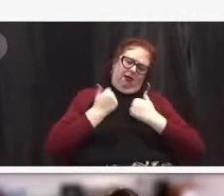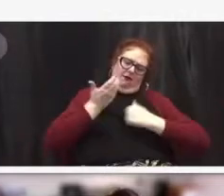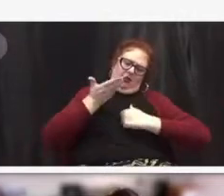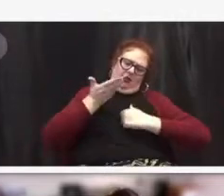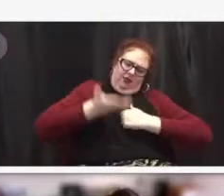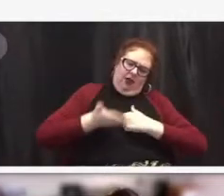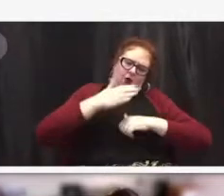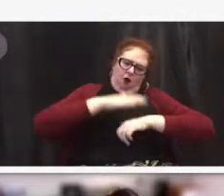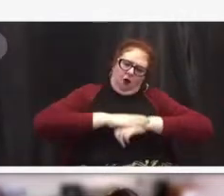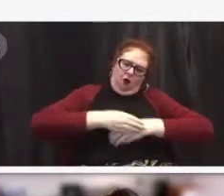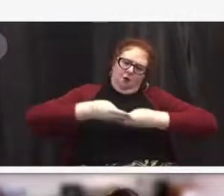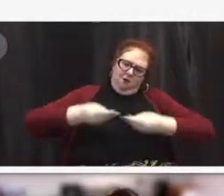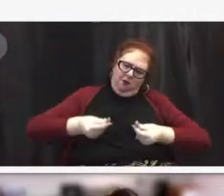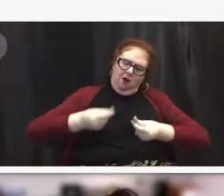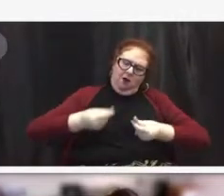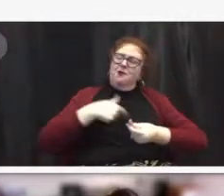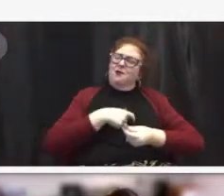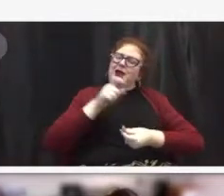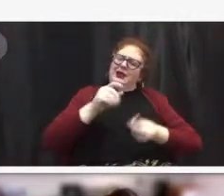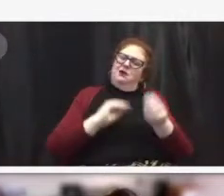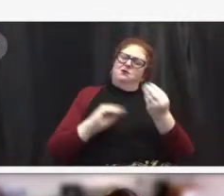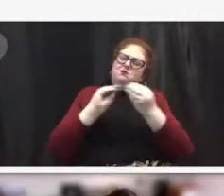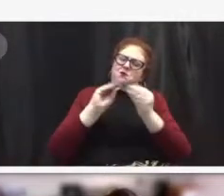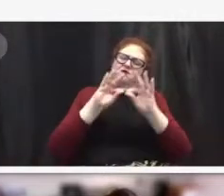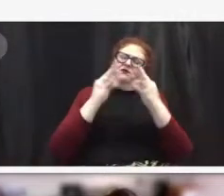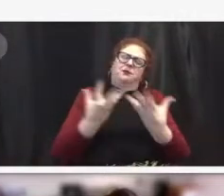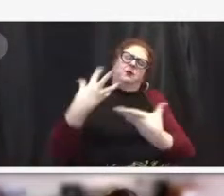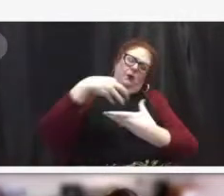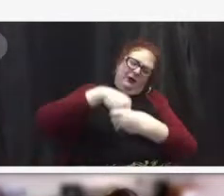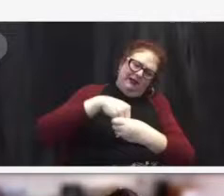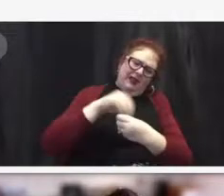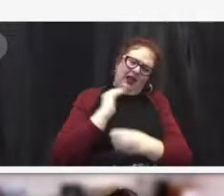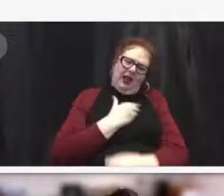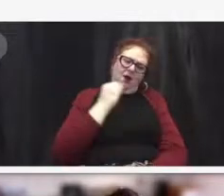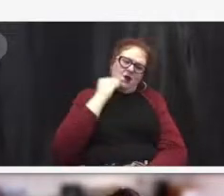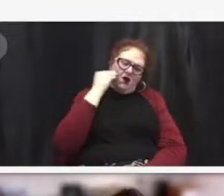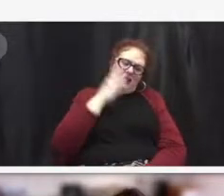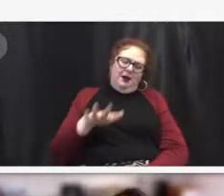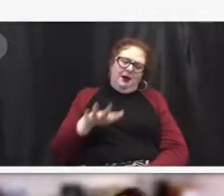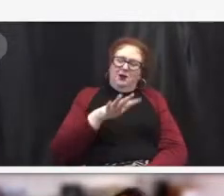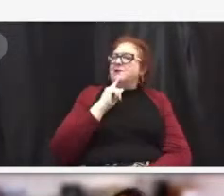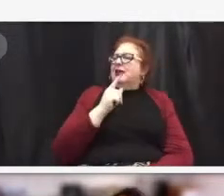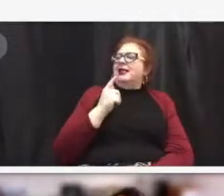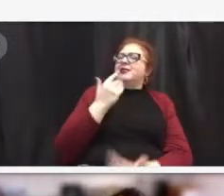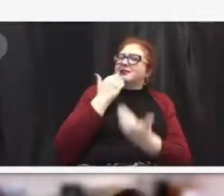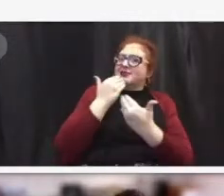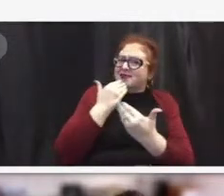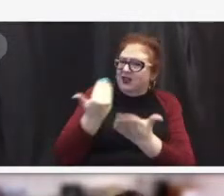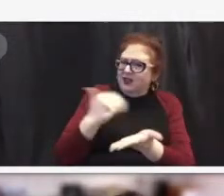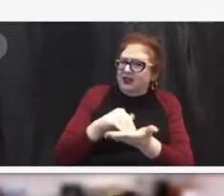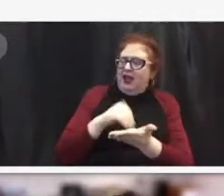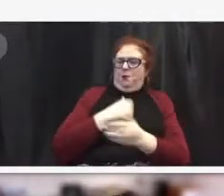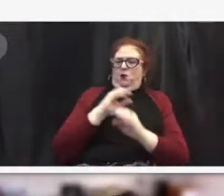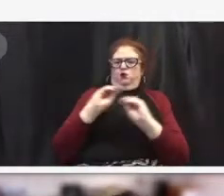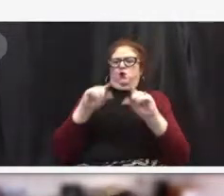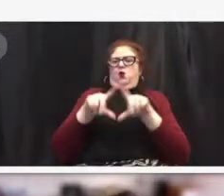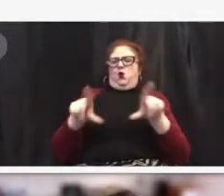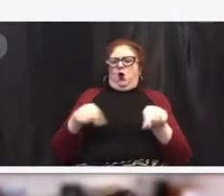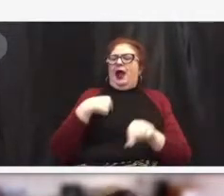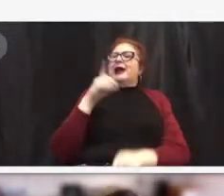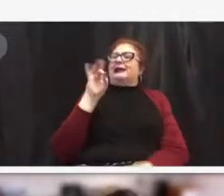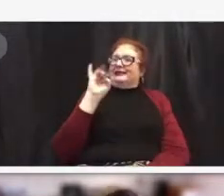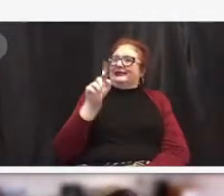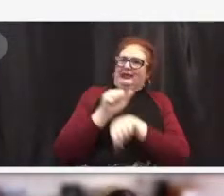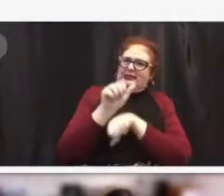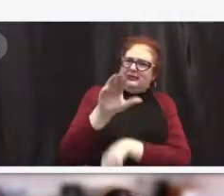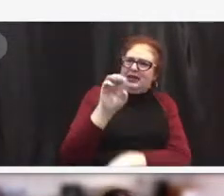more families into the neighborhood, that would be good as well. Thank you very much. I apologize for not having a card, but again, sent the email opposing it, and